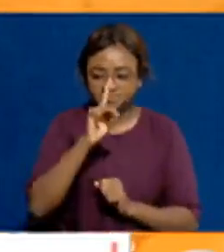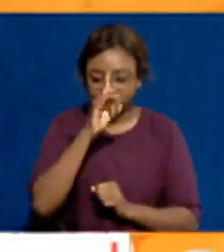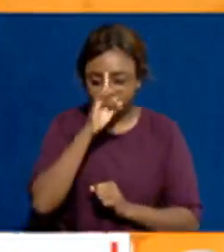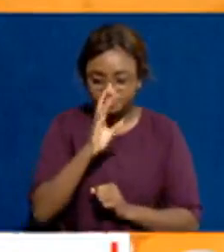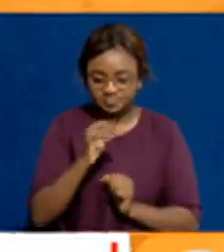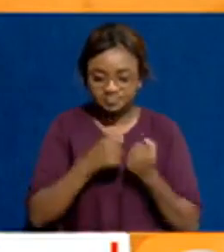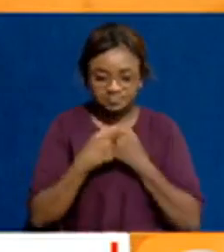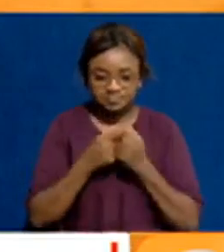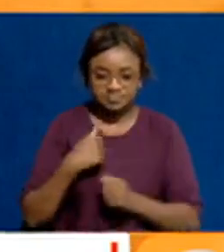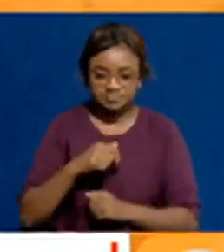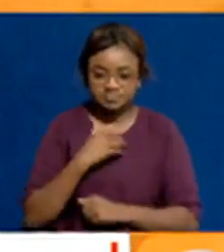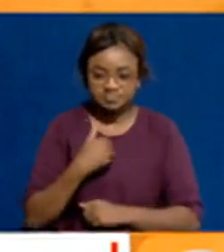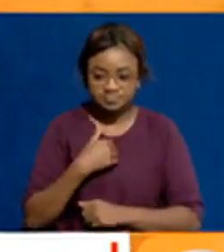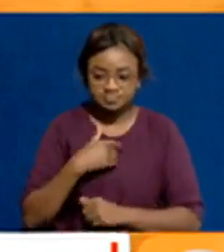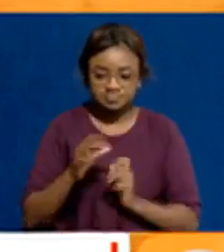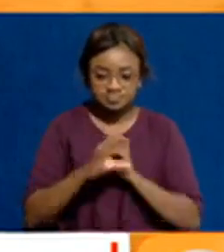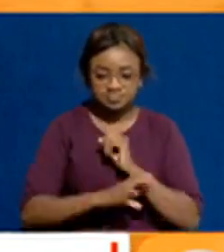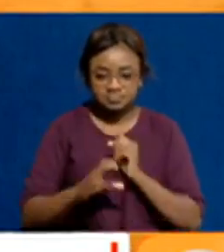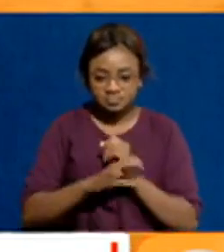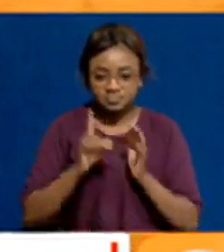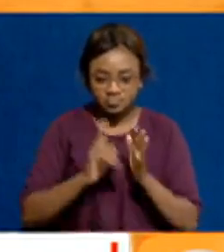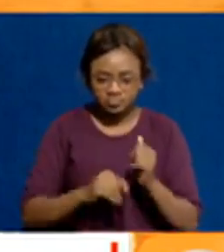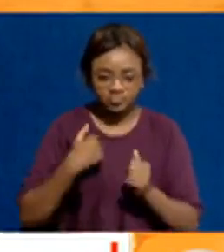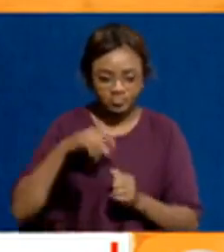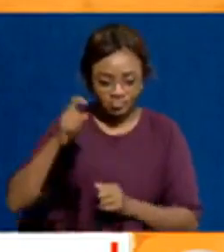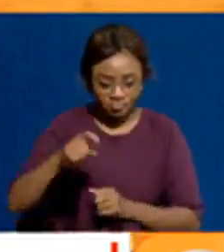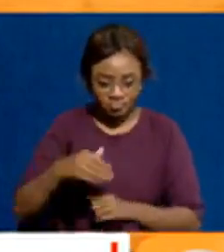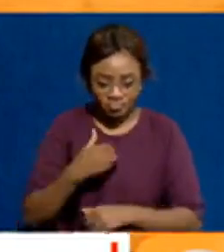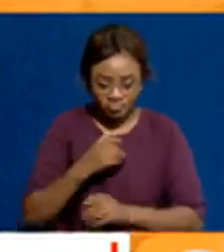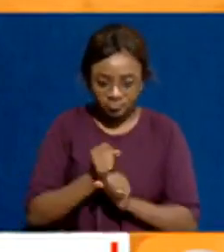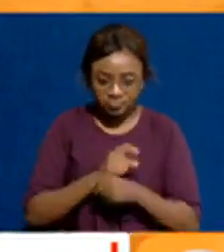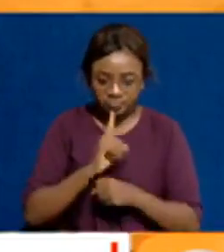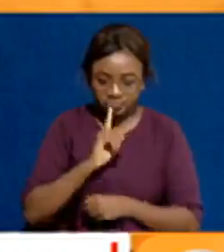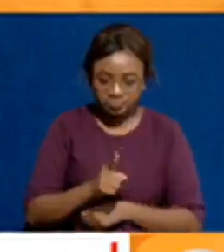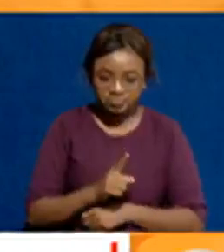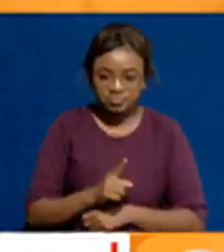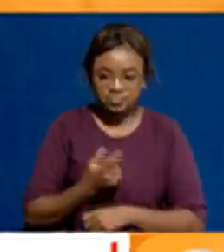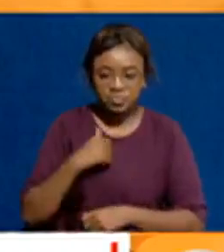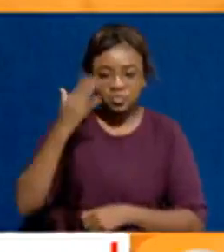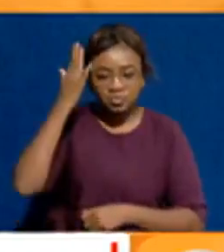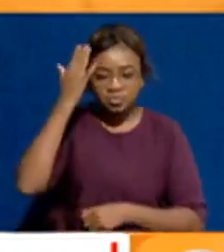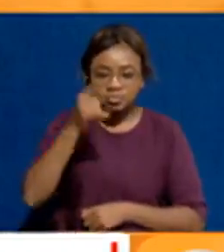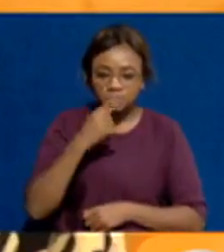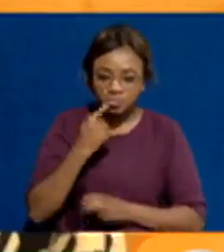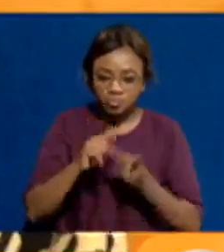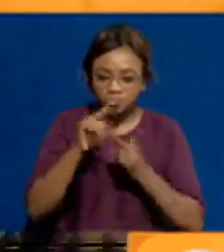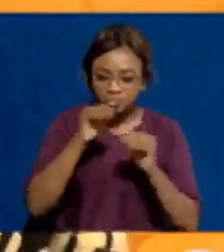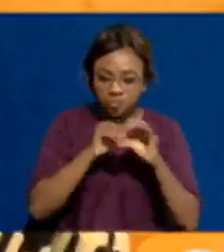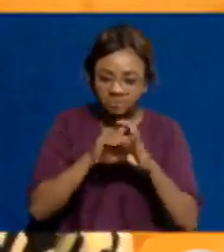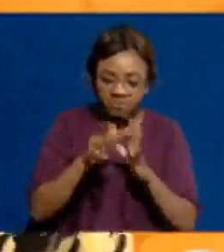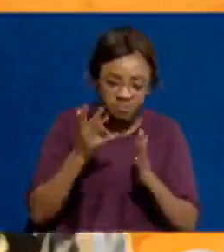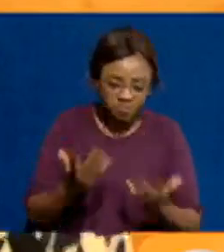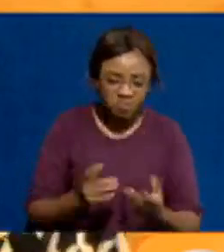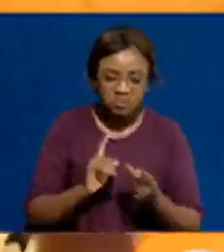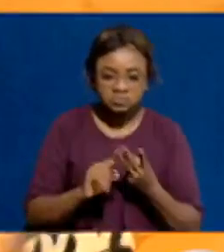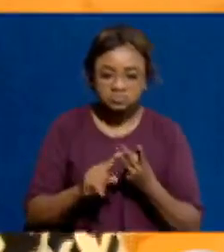that we face as a country is due diligence. We need to ensure that we know who you are, what kind of investment you're bringing,